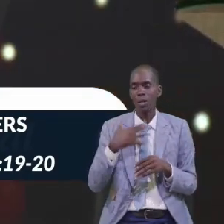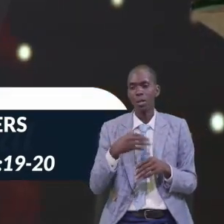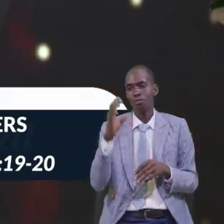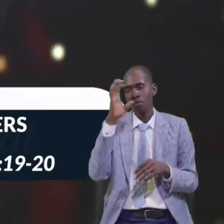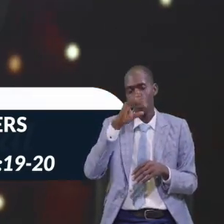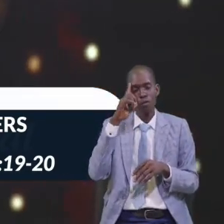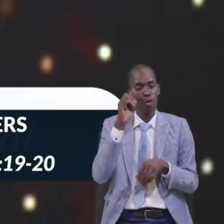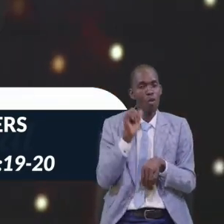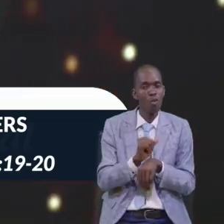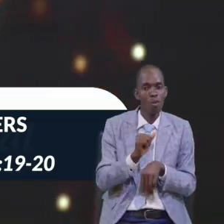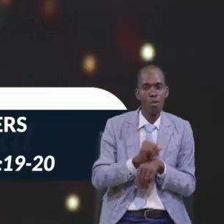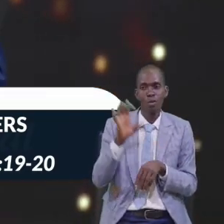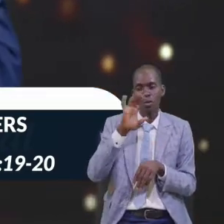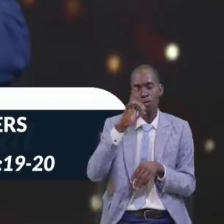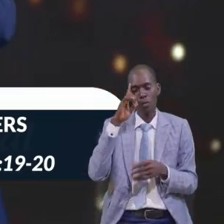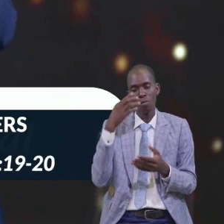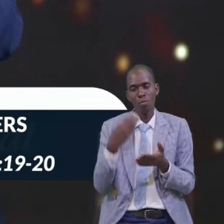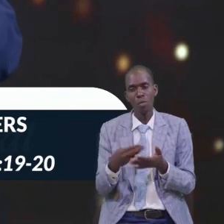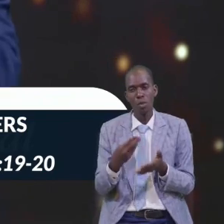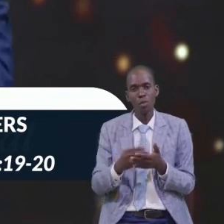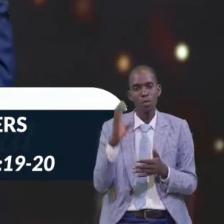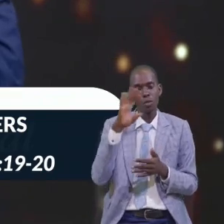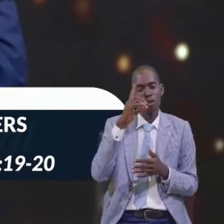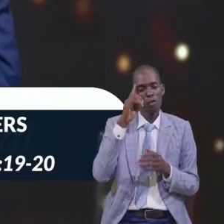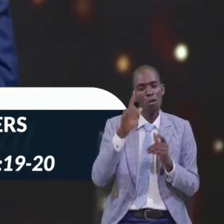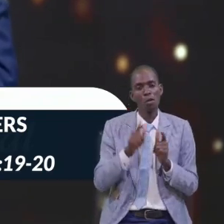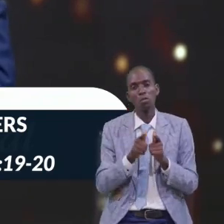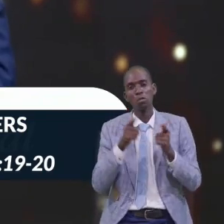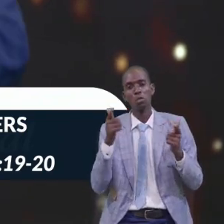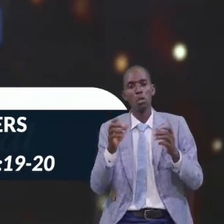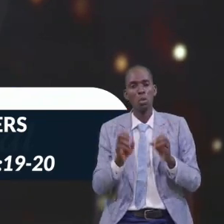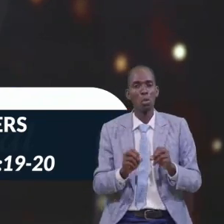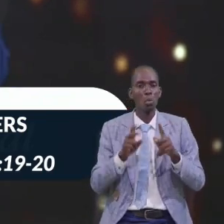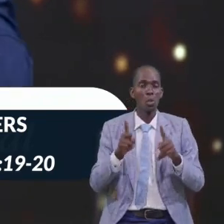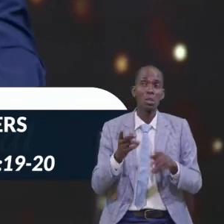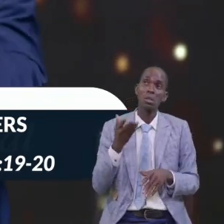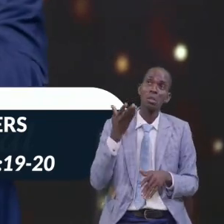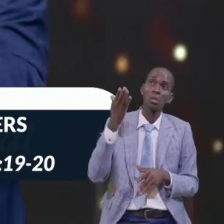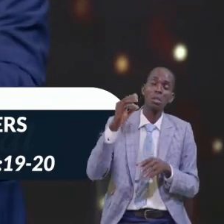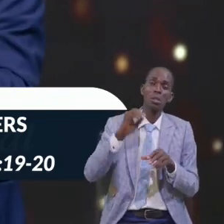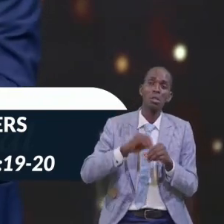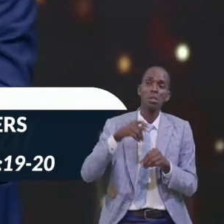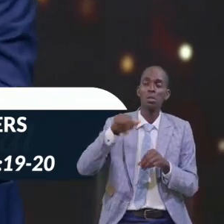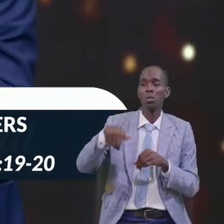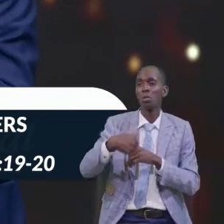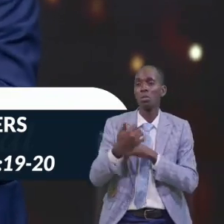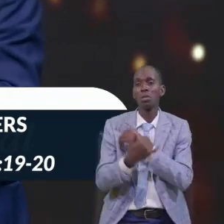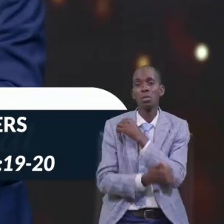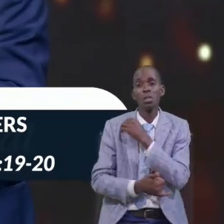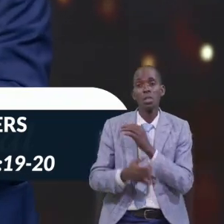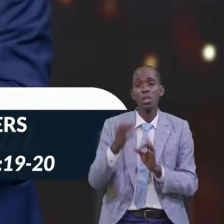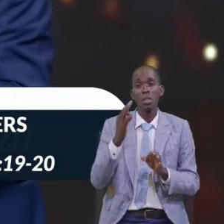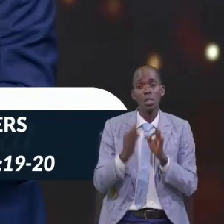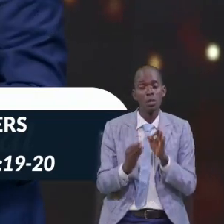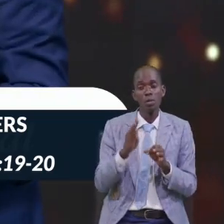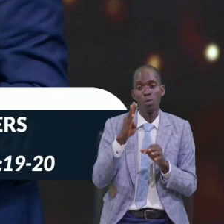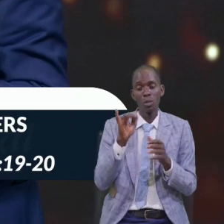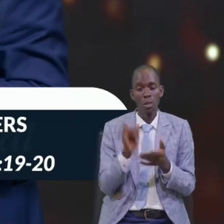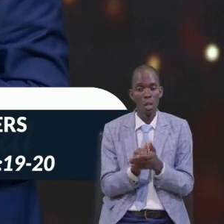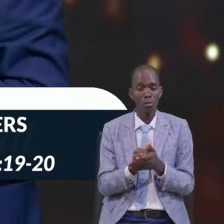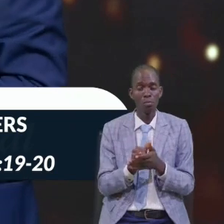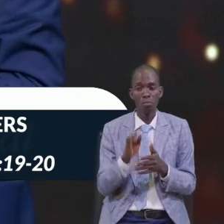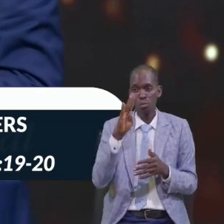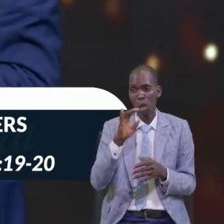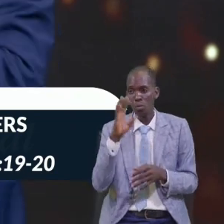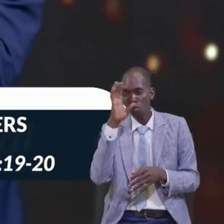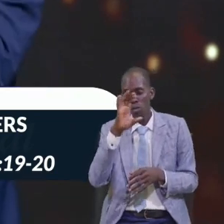for greater, you know, opportunities there overseas, if by seeking like that and being